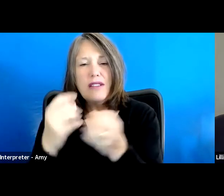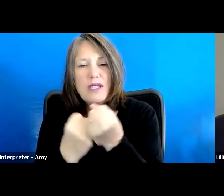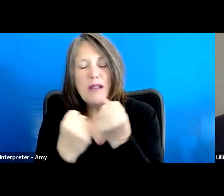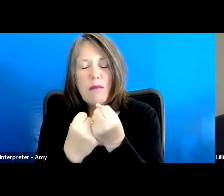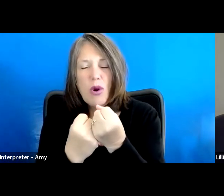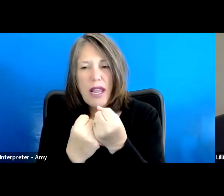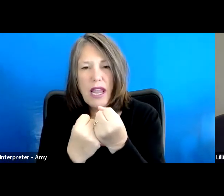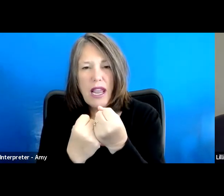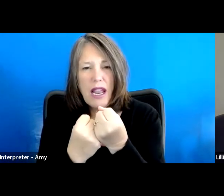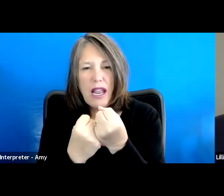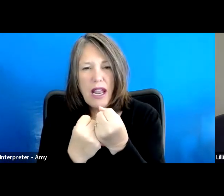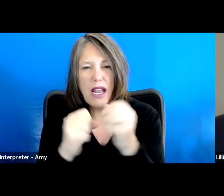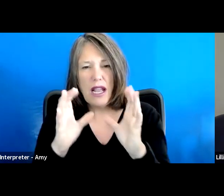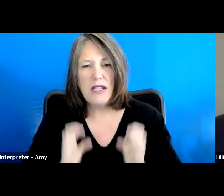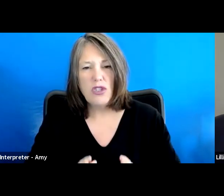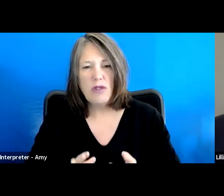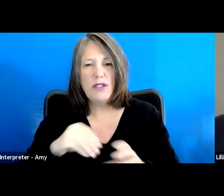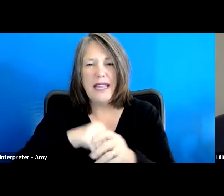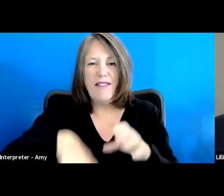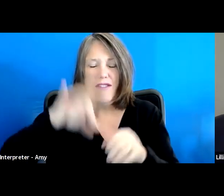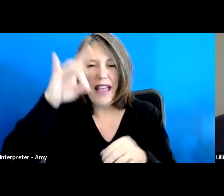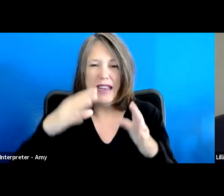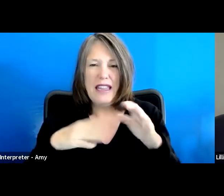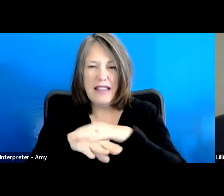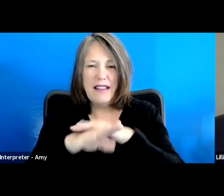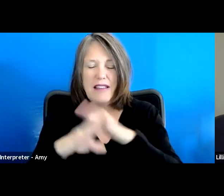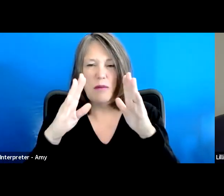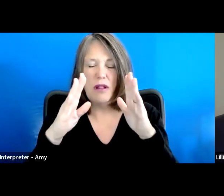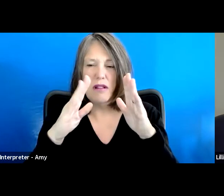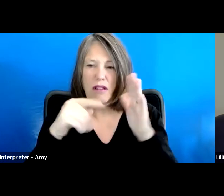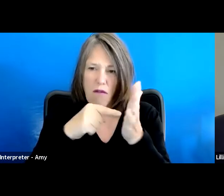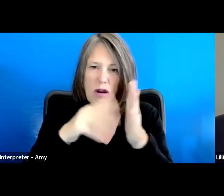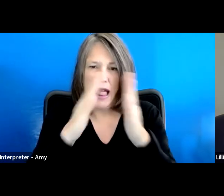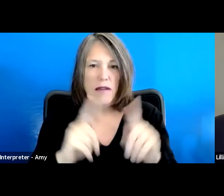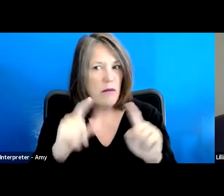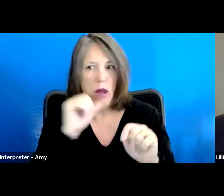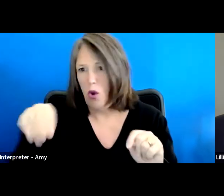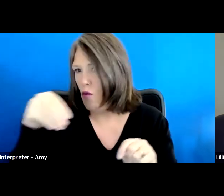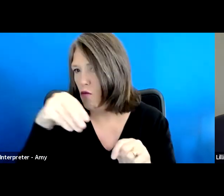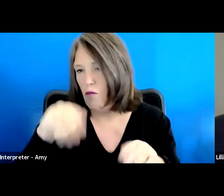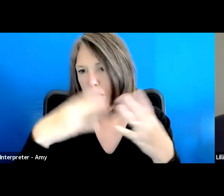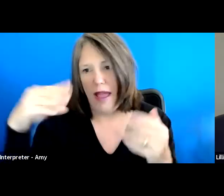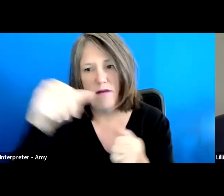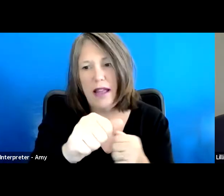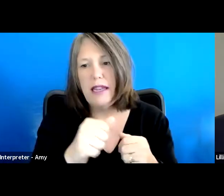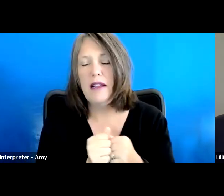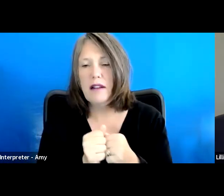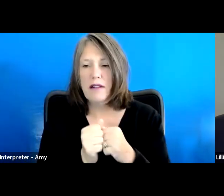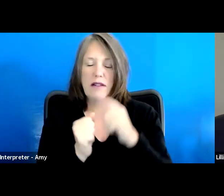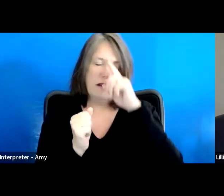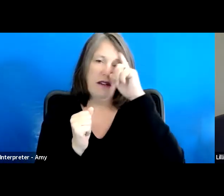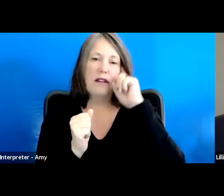consumers in home modifications, but do not provide funding. And that's something that we're going to get into. Part of this project really came about of